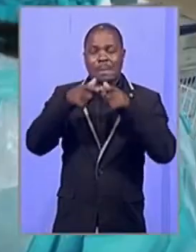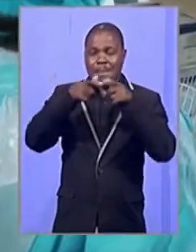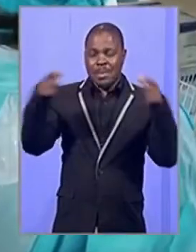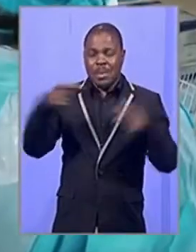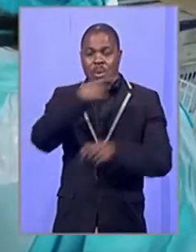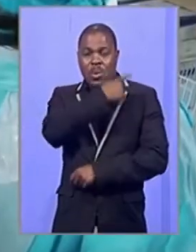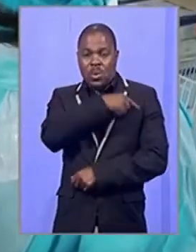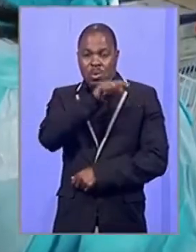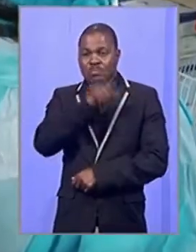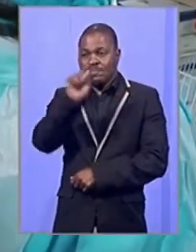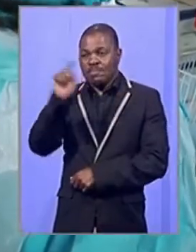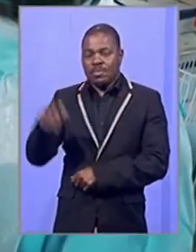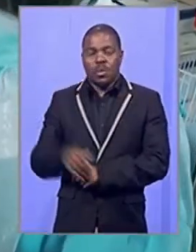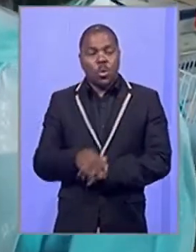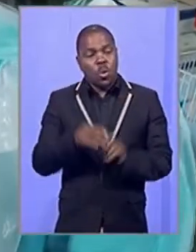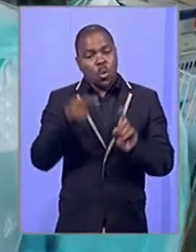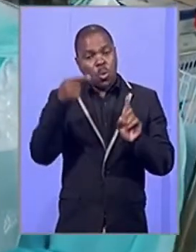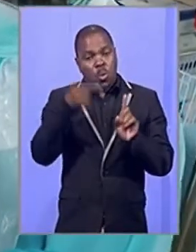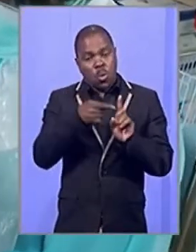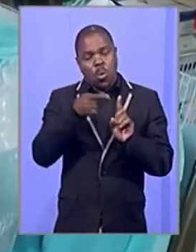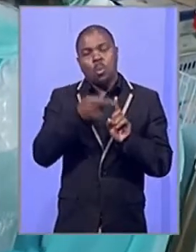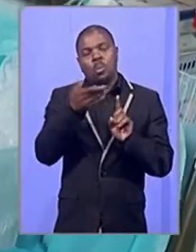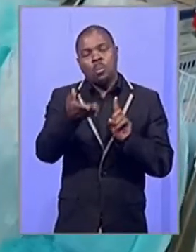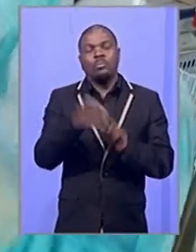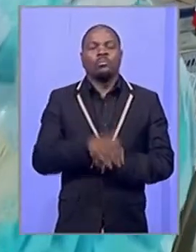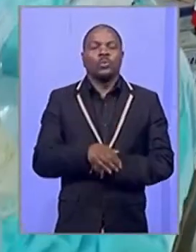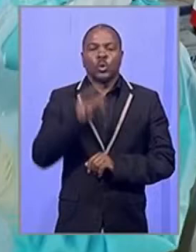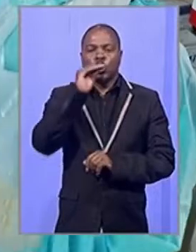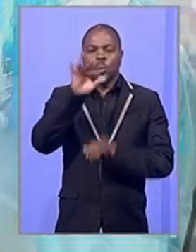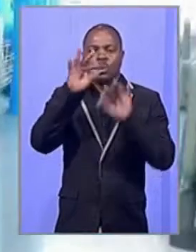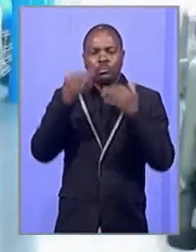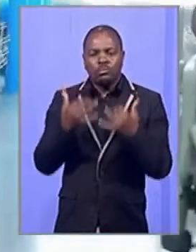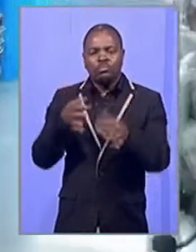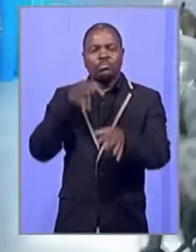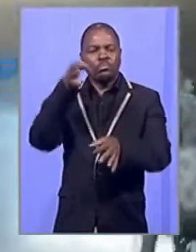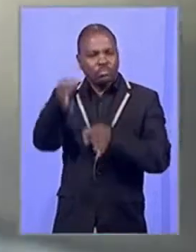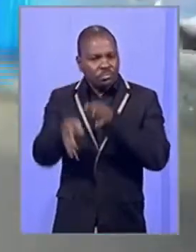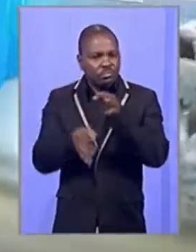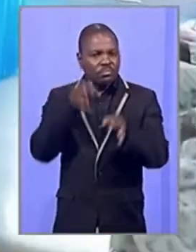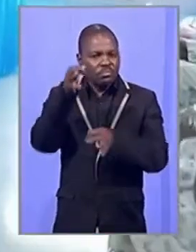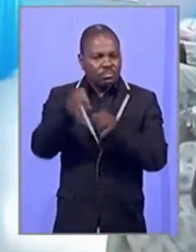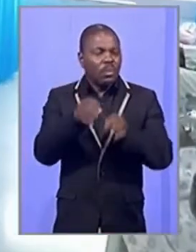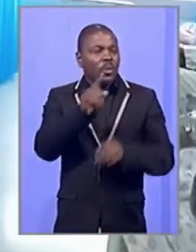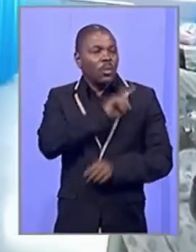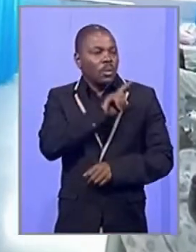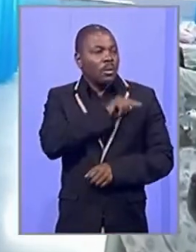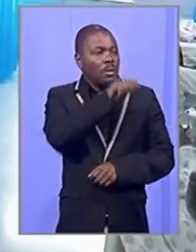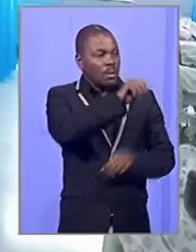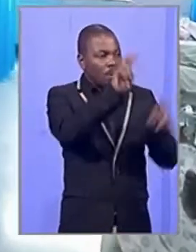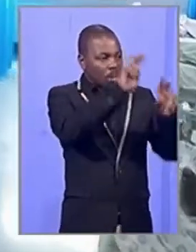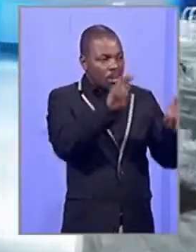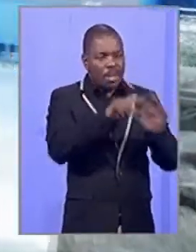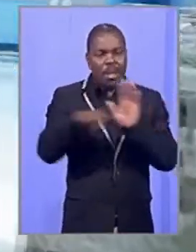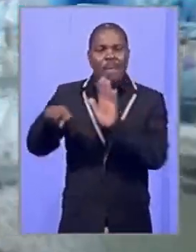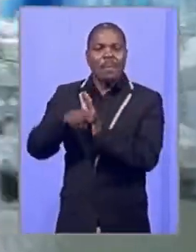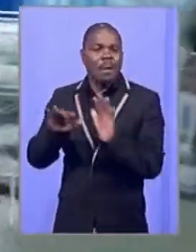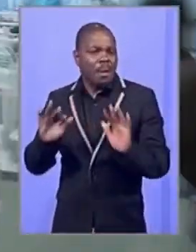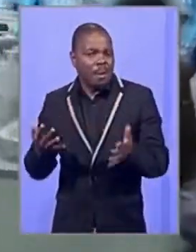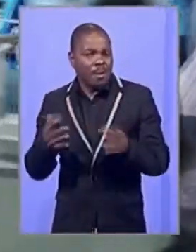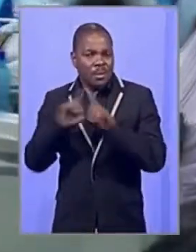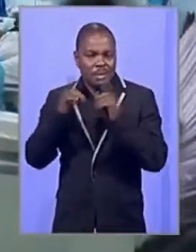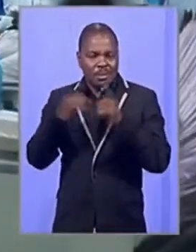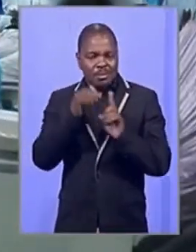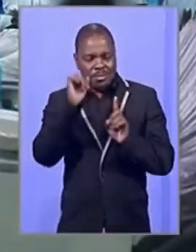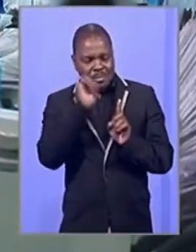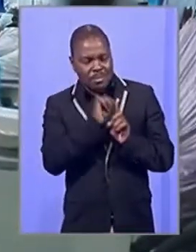magolo. Tona o be a bolela se kopanong le babegaditaba ka ditlamorago tšeo di tlišwago ke kgaotšo ya mohlagase ka kgorong